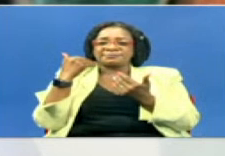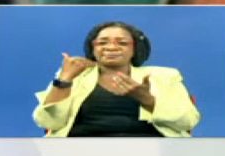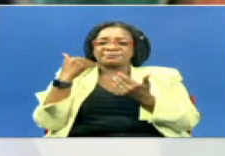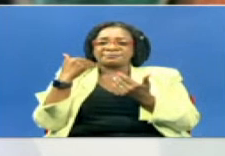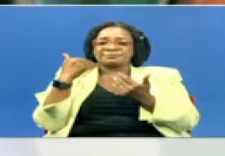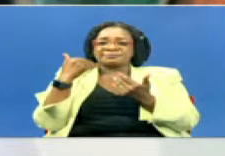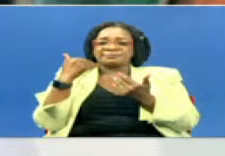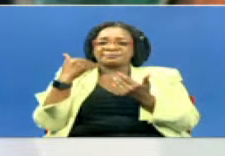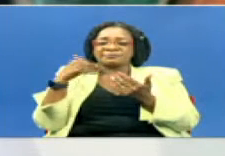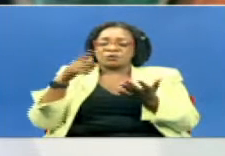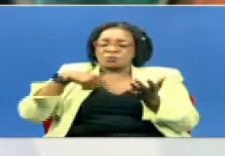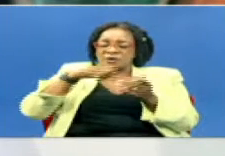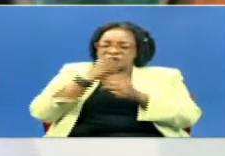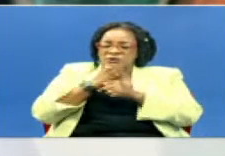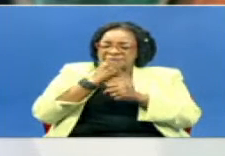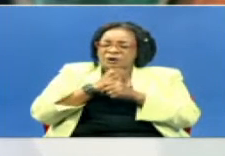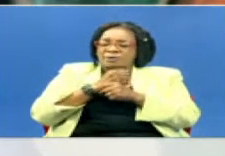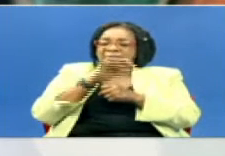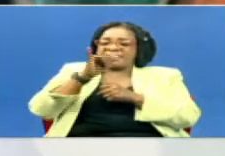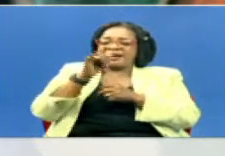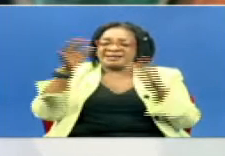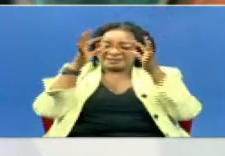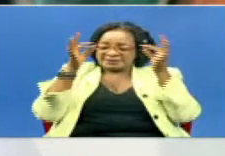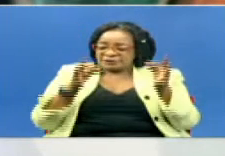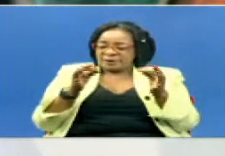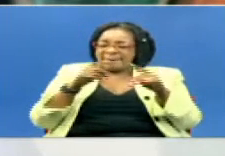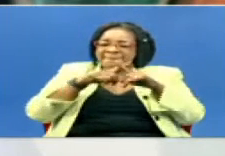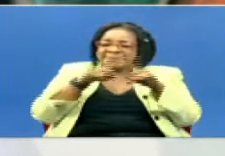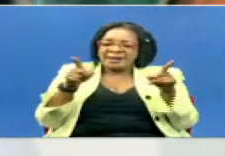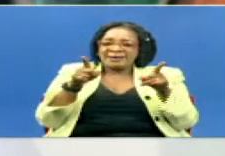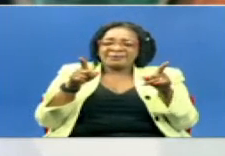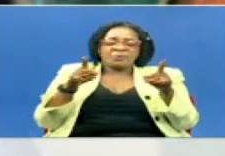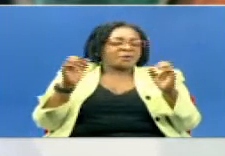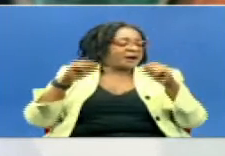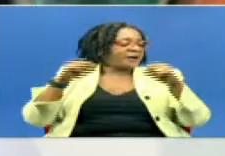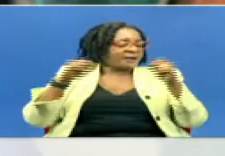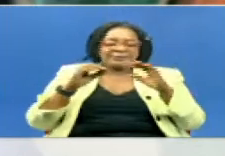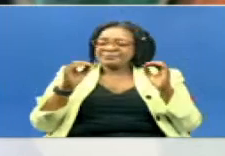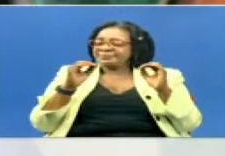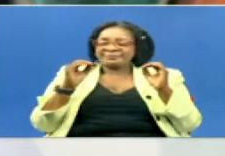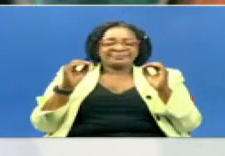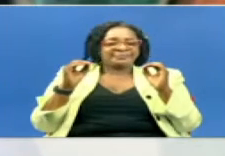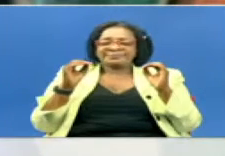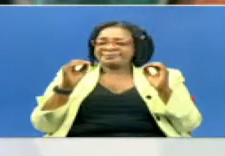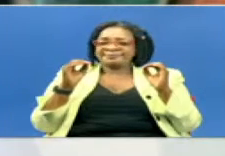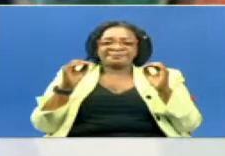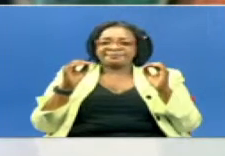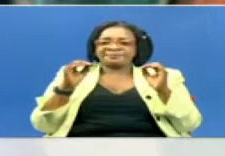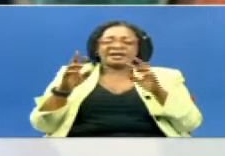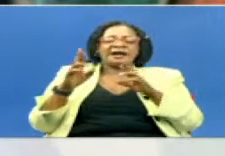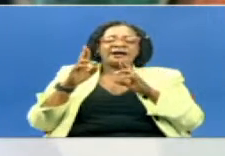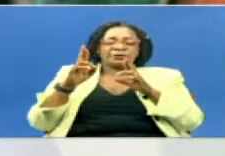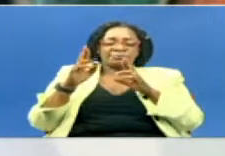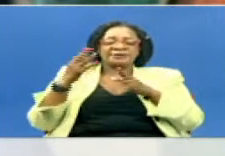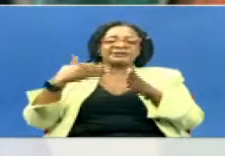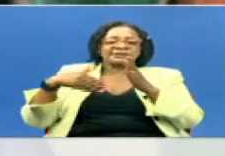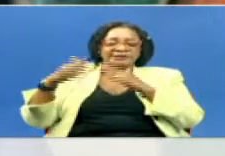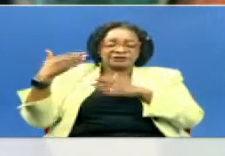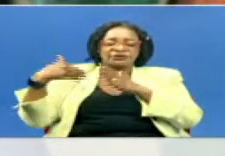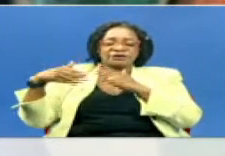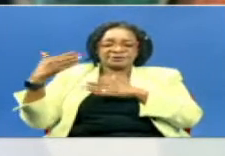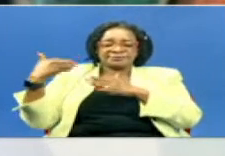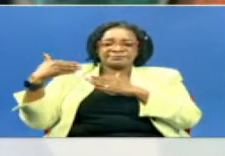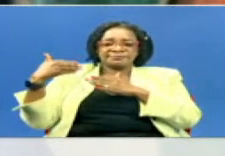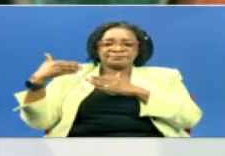bound by that decision, but we do not agree. And I hope history will